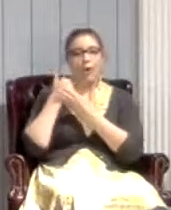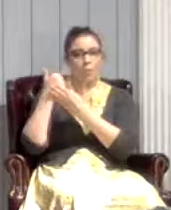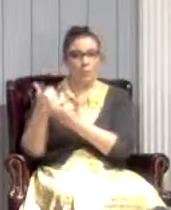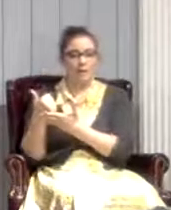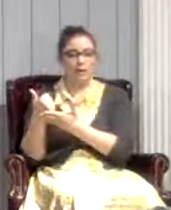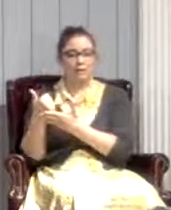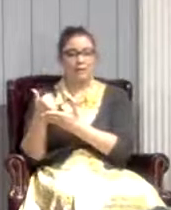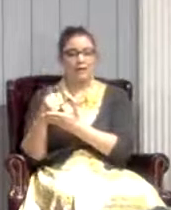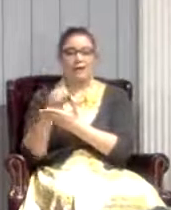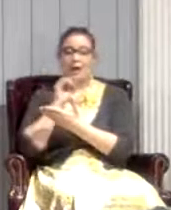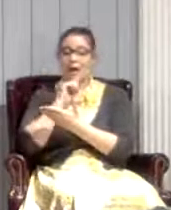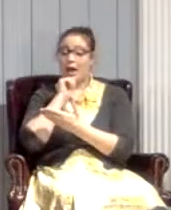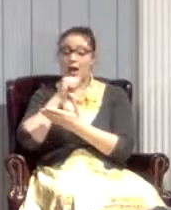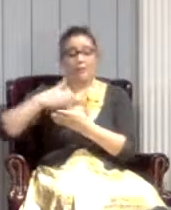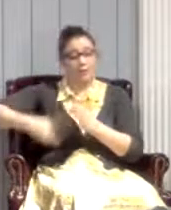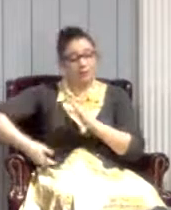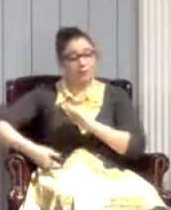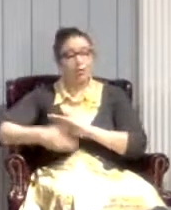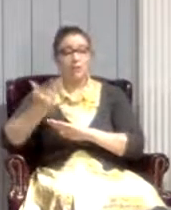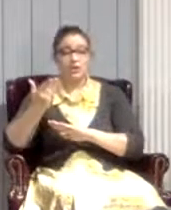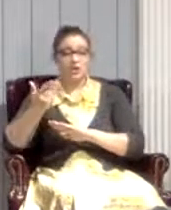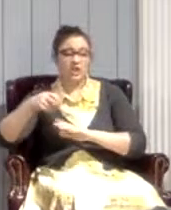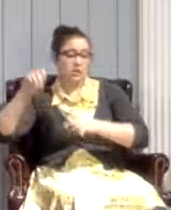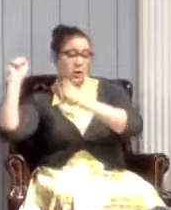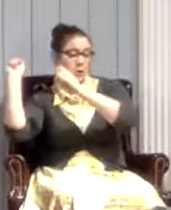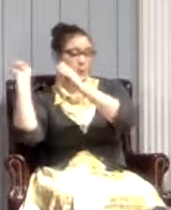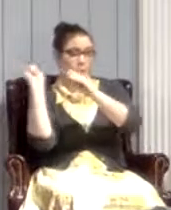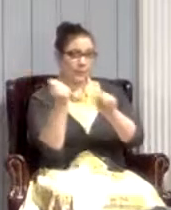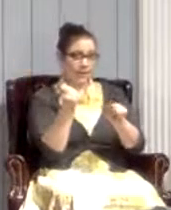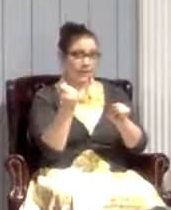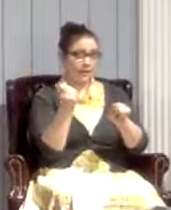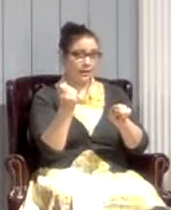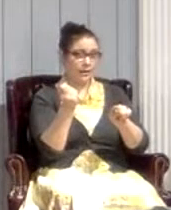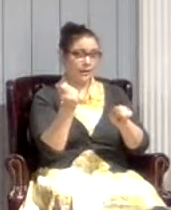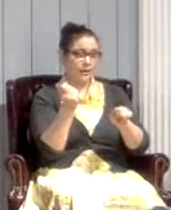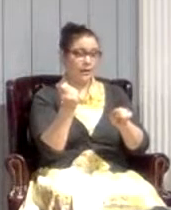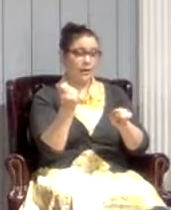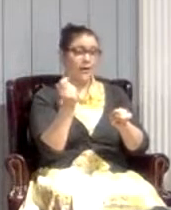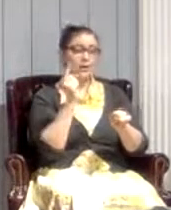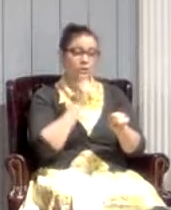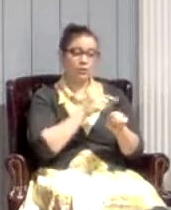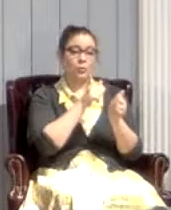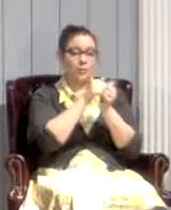I'm not going to pull out my sword and start swinging unless you're swinging with me.